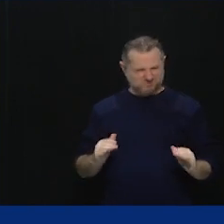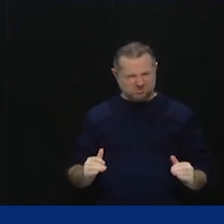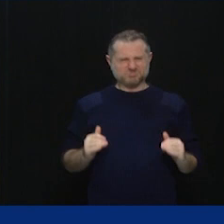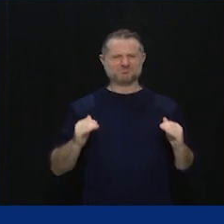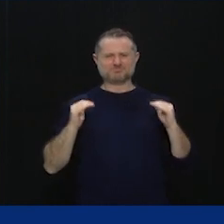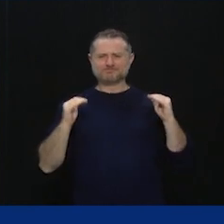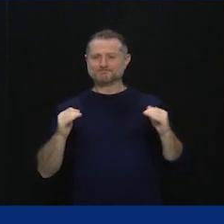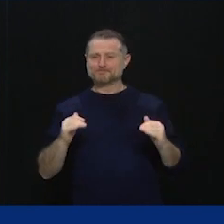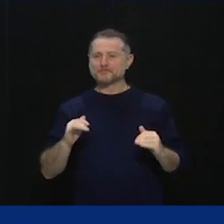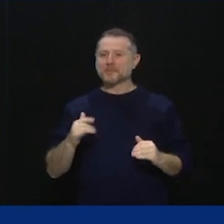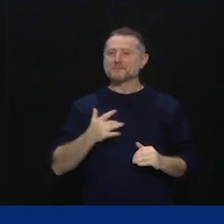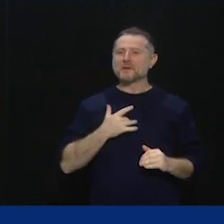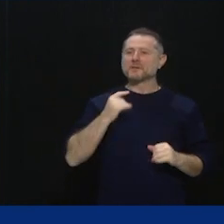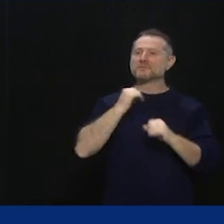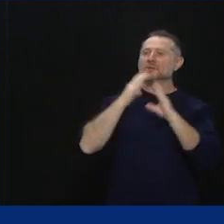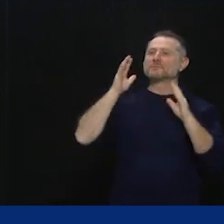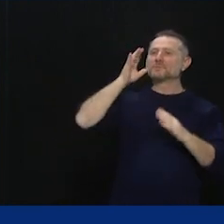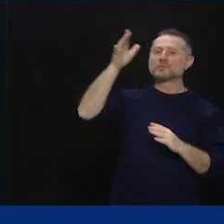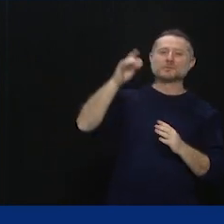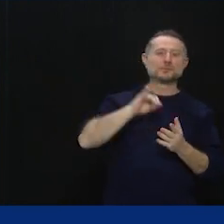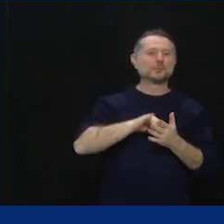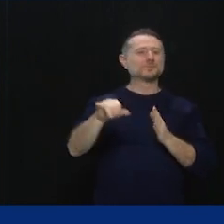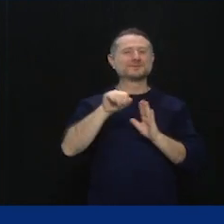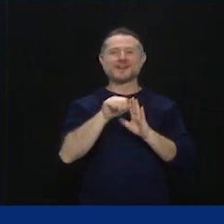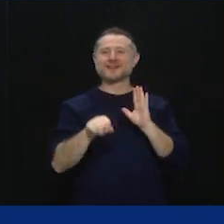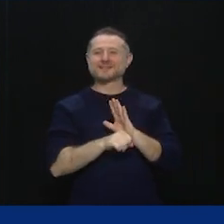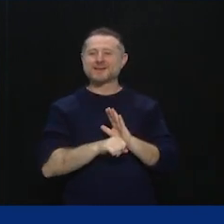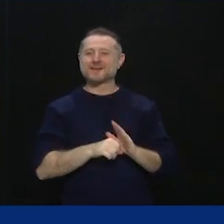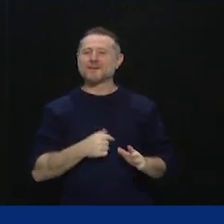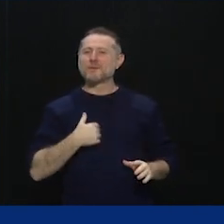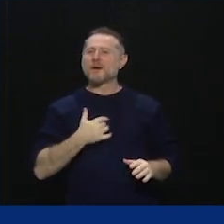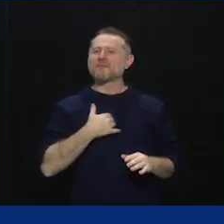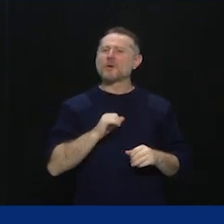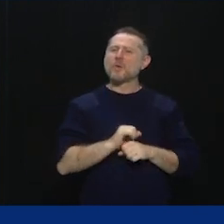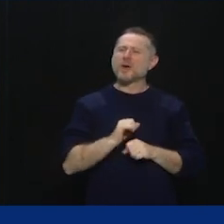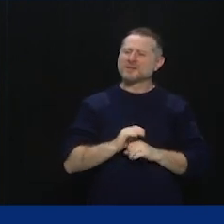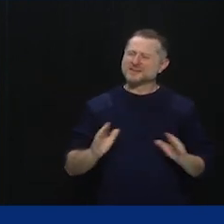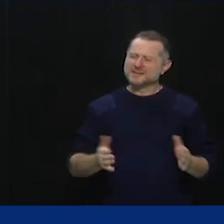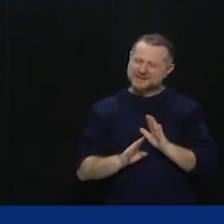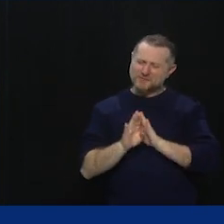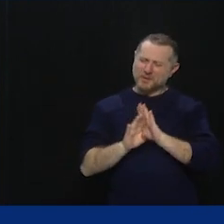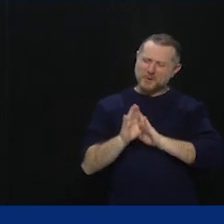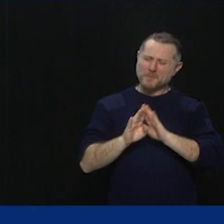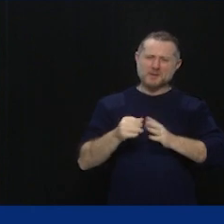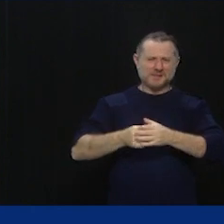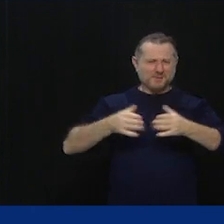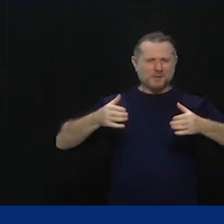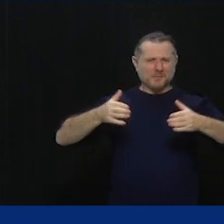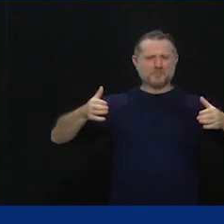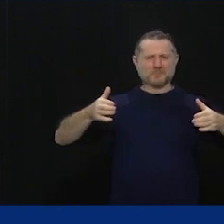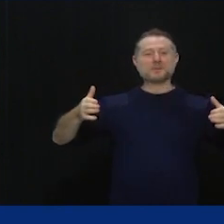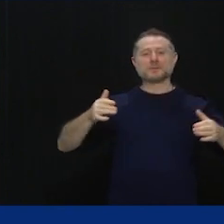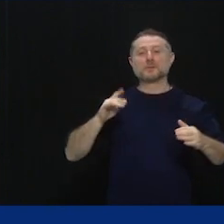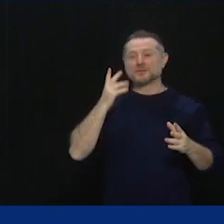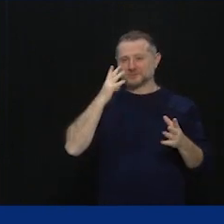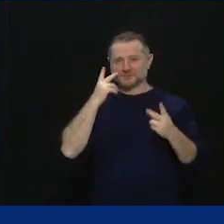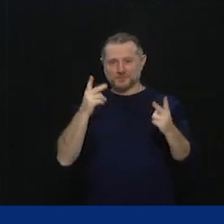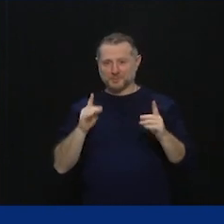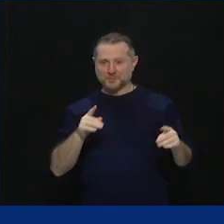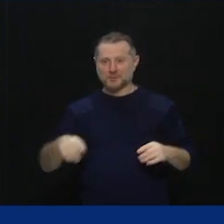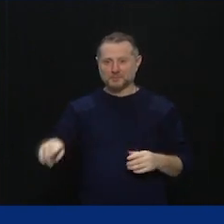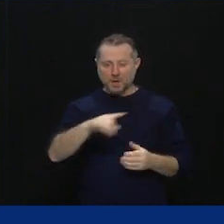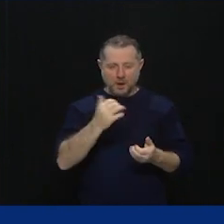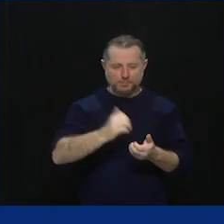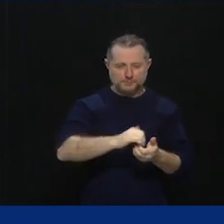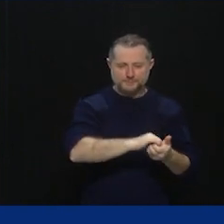possibilities. I've worked in every level of government. I know what can be done when people work together at all levels of government on behalf of their communities,